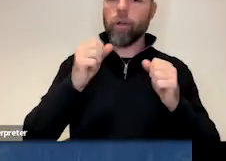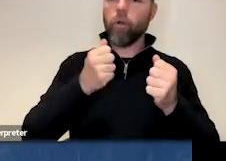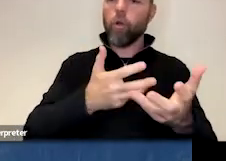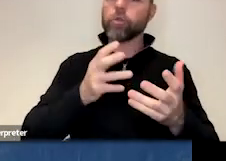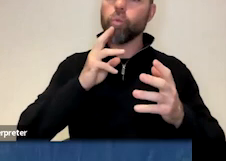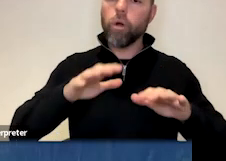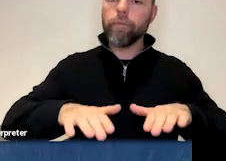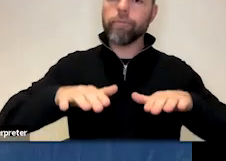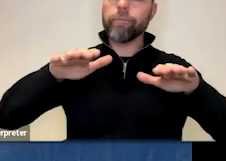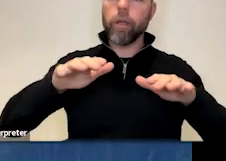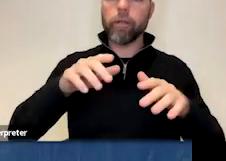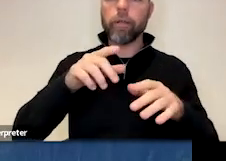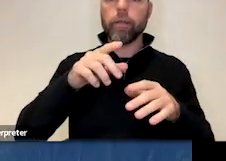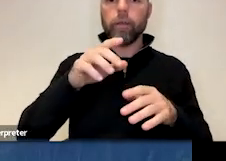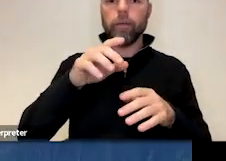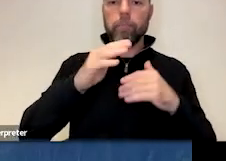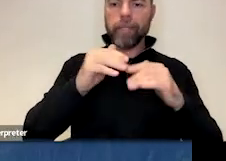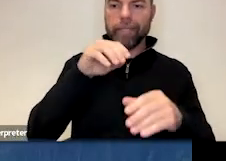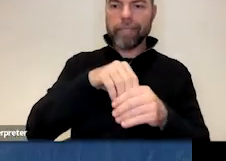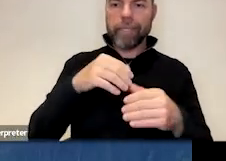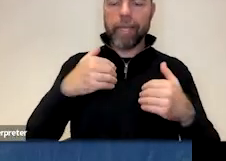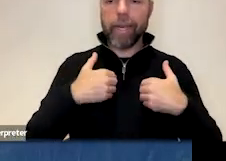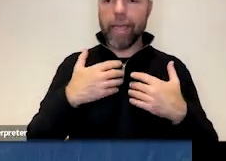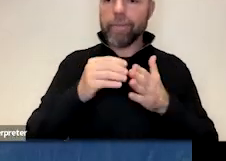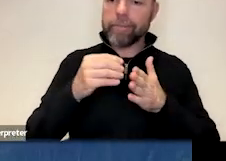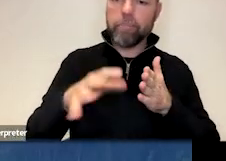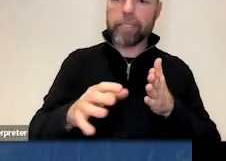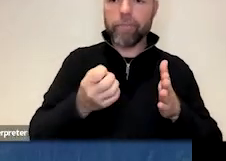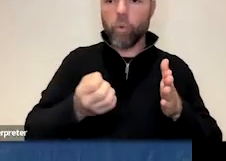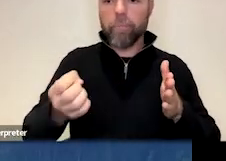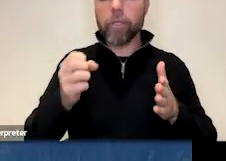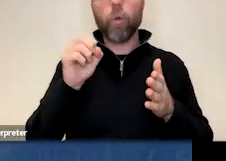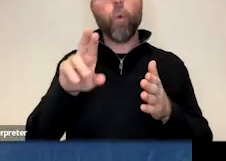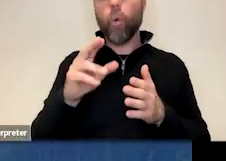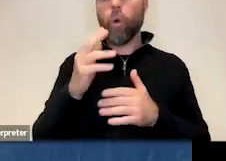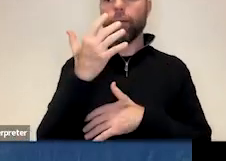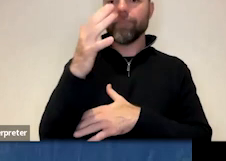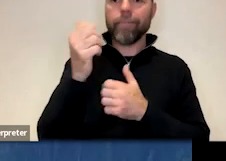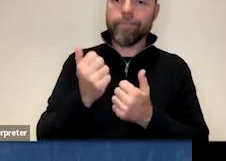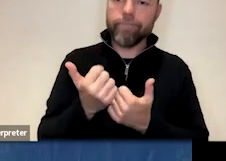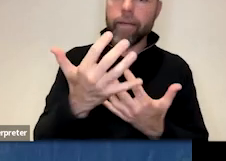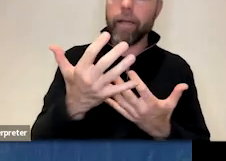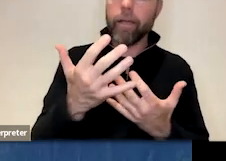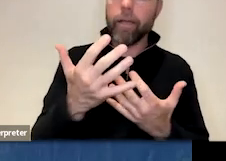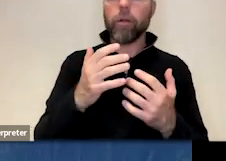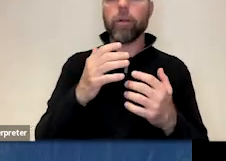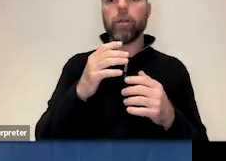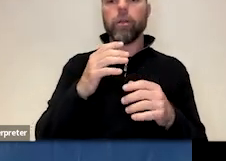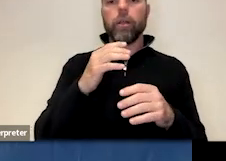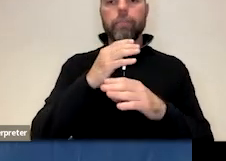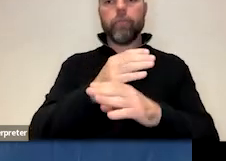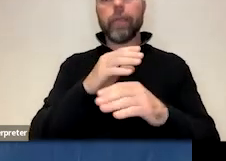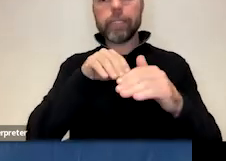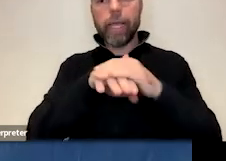have expensive equipment, or wildfires that can burn or limit access to our facilities. This